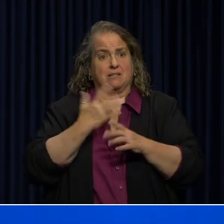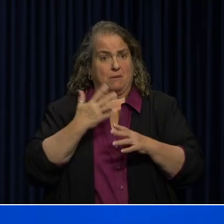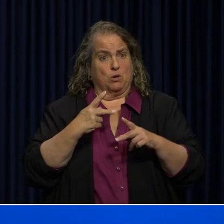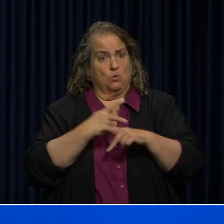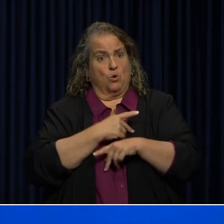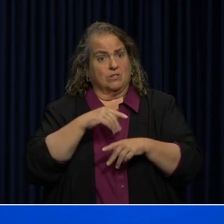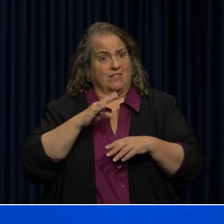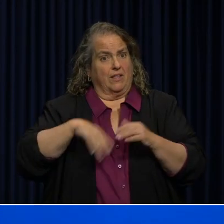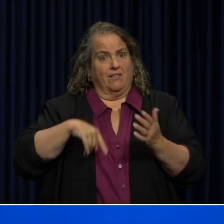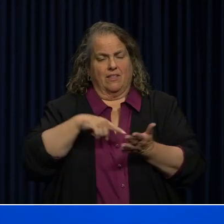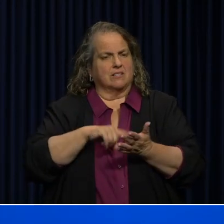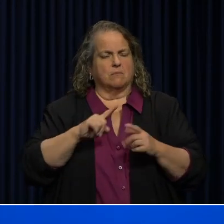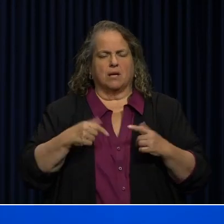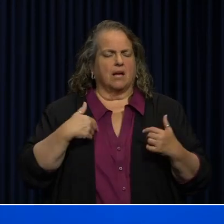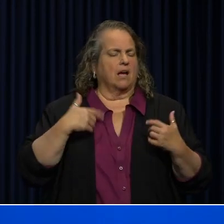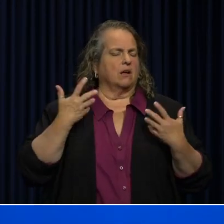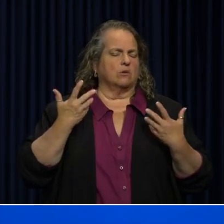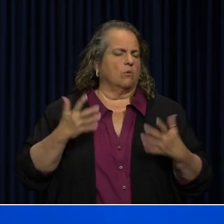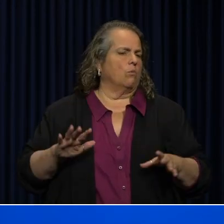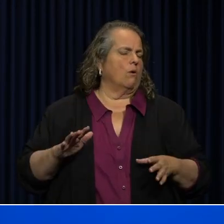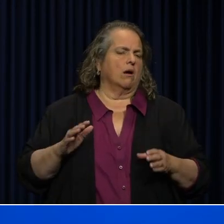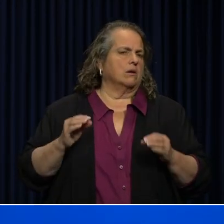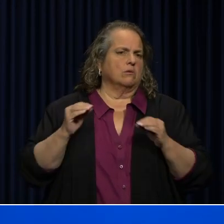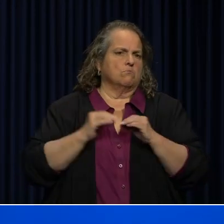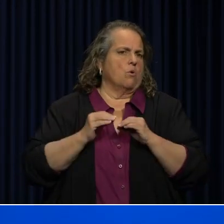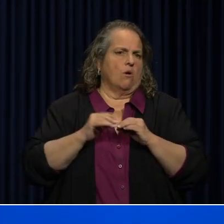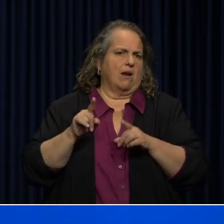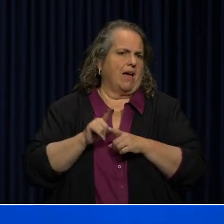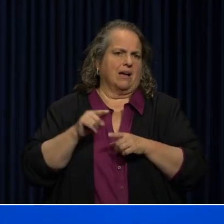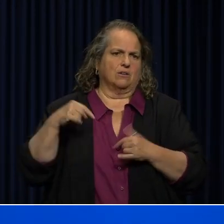I don't want there to be many, and I know you don't want to either.